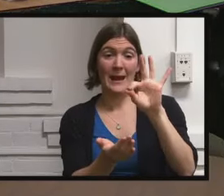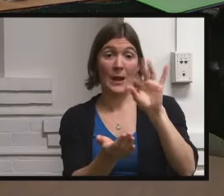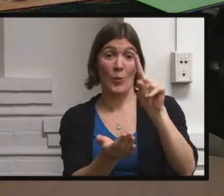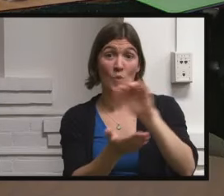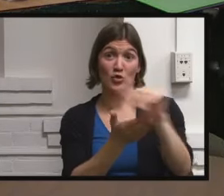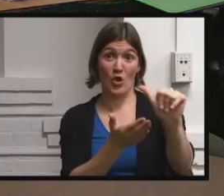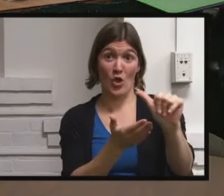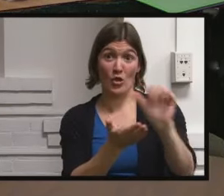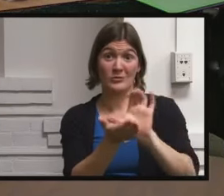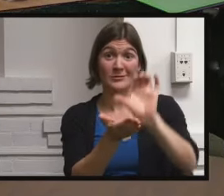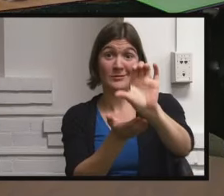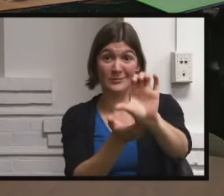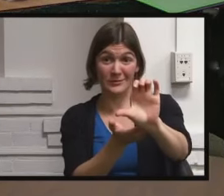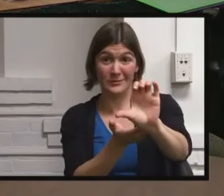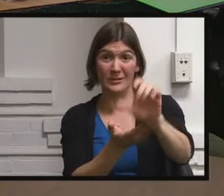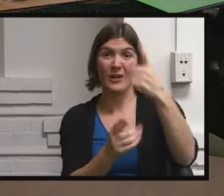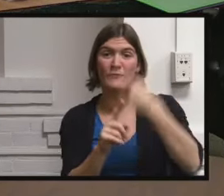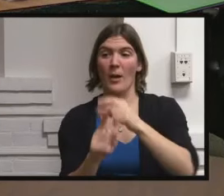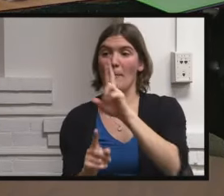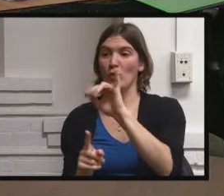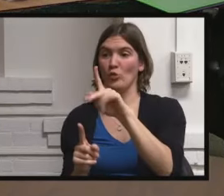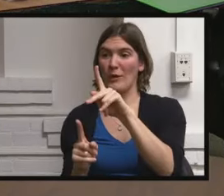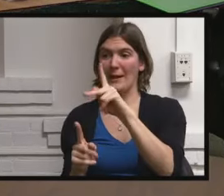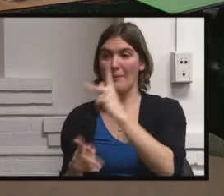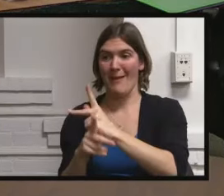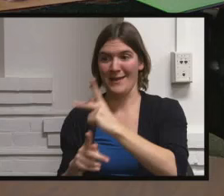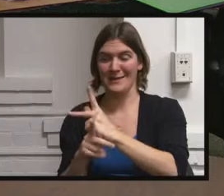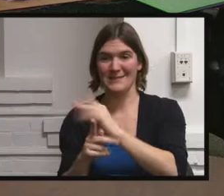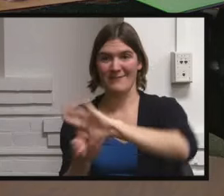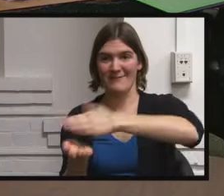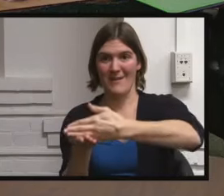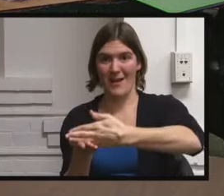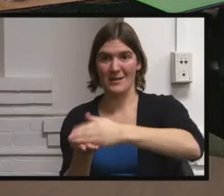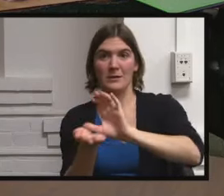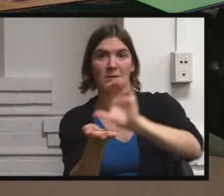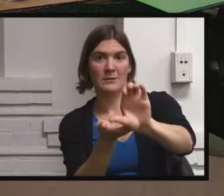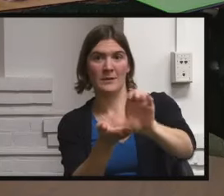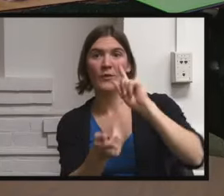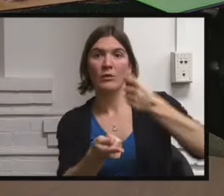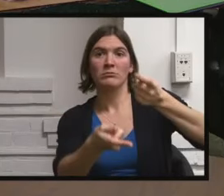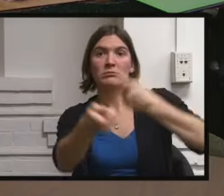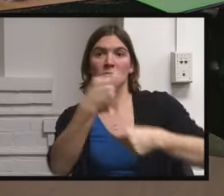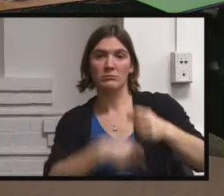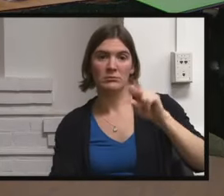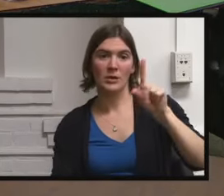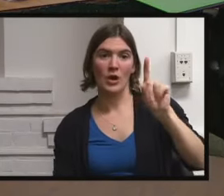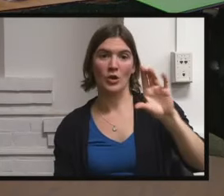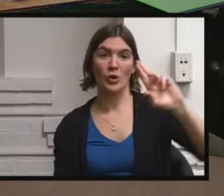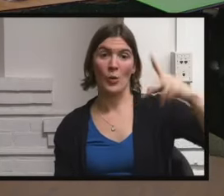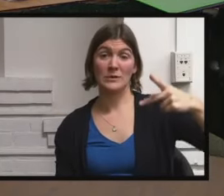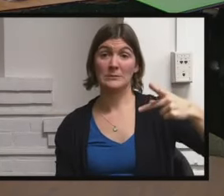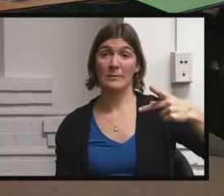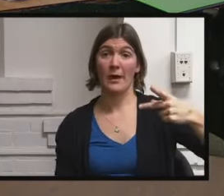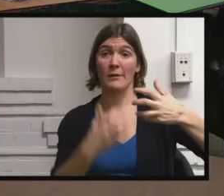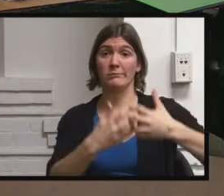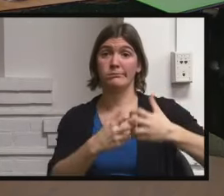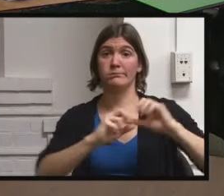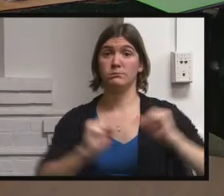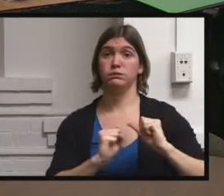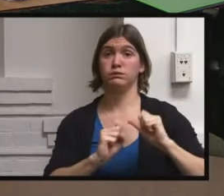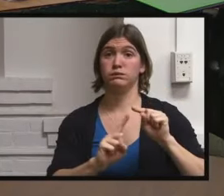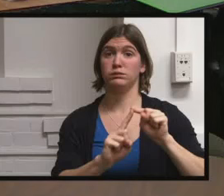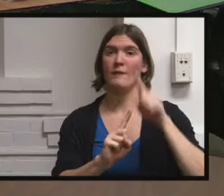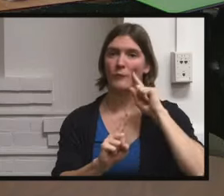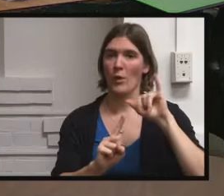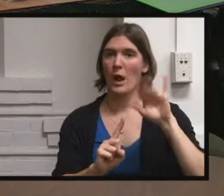$15,891 from the Rink Maintenance Fund for replacement of the 100 horsepower compressor at the